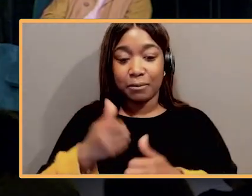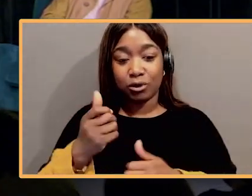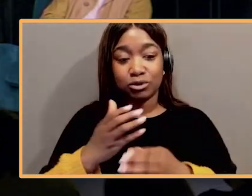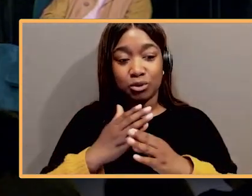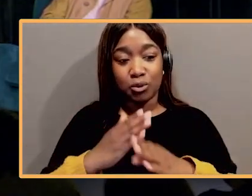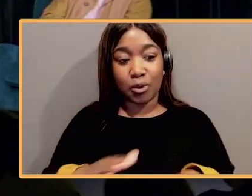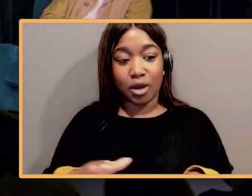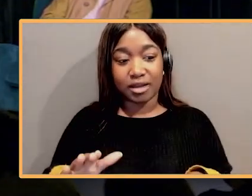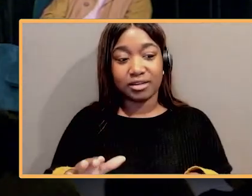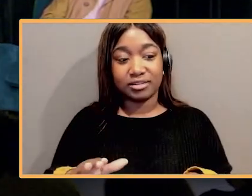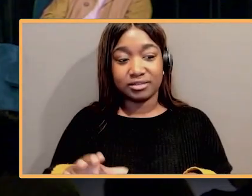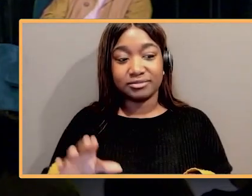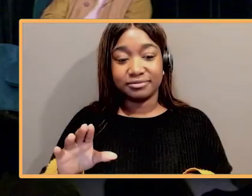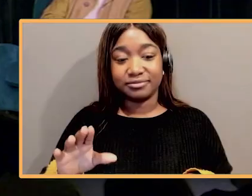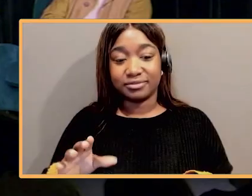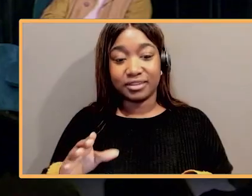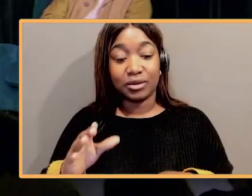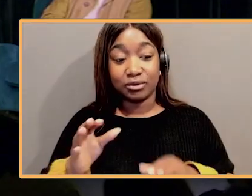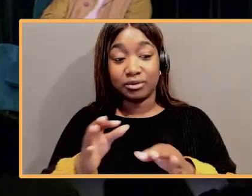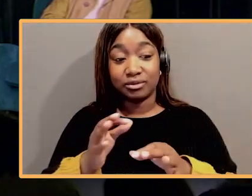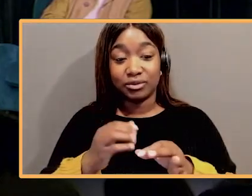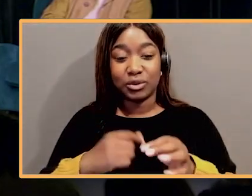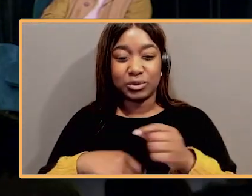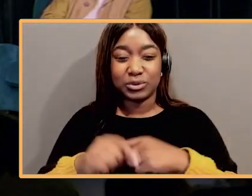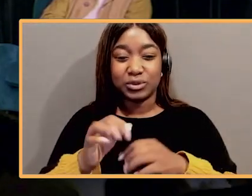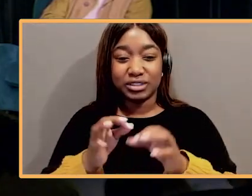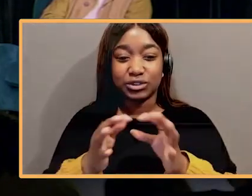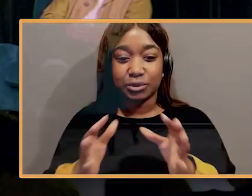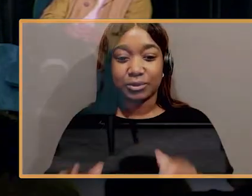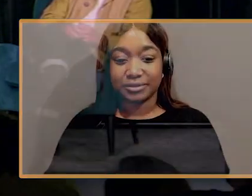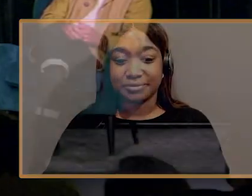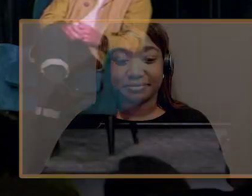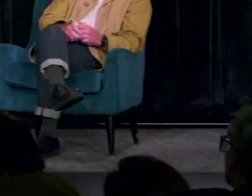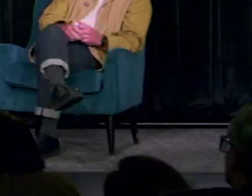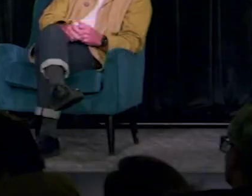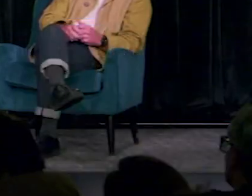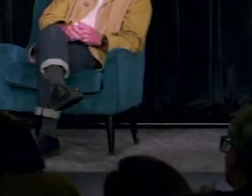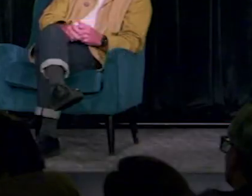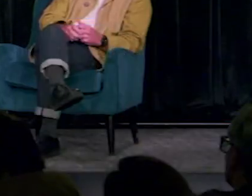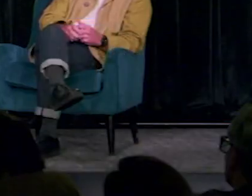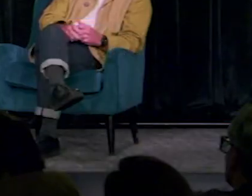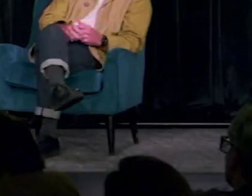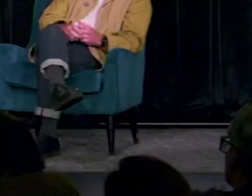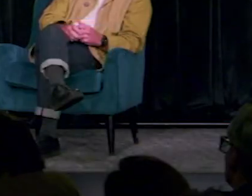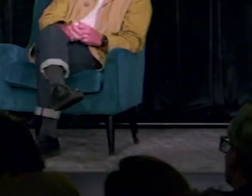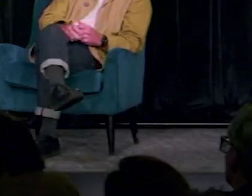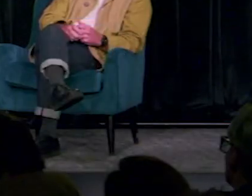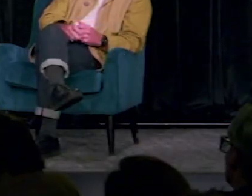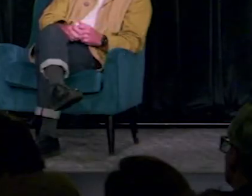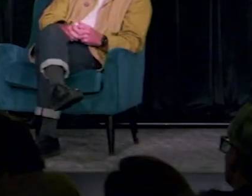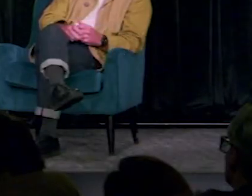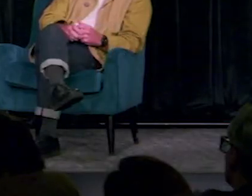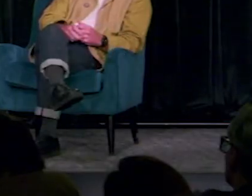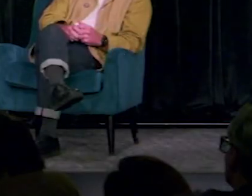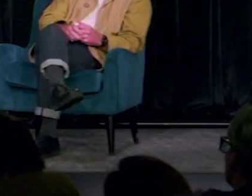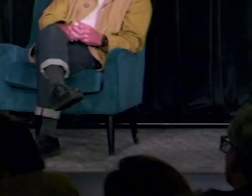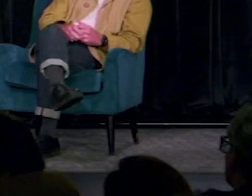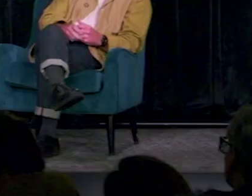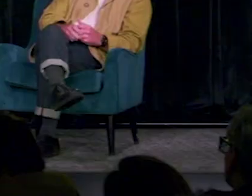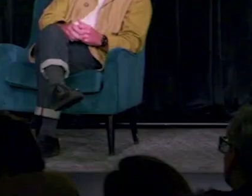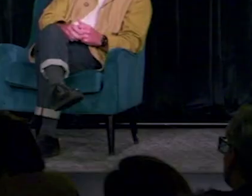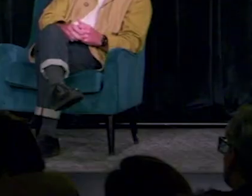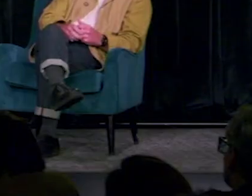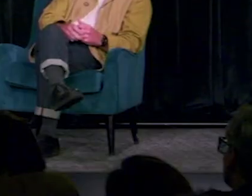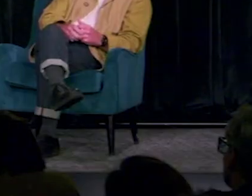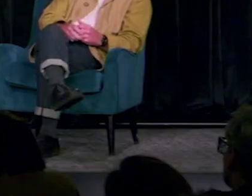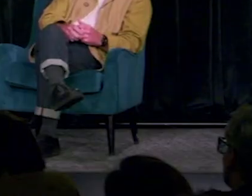quiet Yeah. episodes of Unlearning ever. Everybody was like, oh my God, please don't look at me, please don't look at me. I know she's talking about